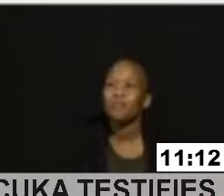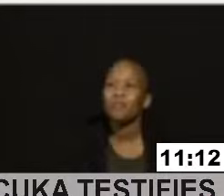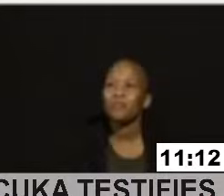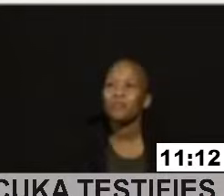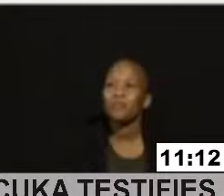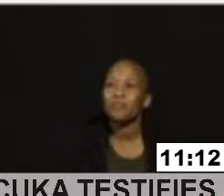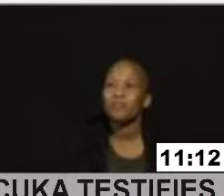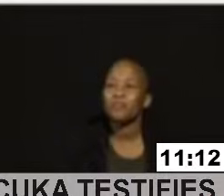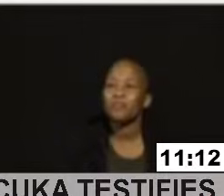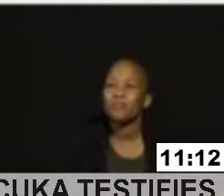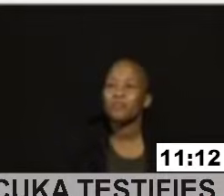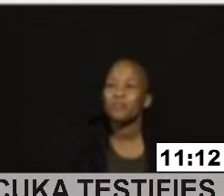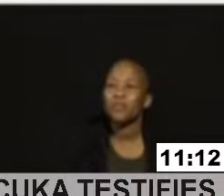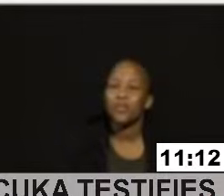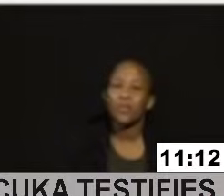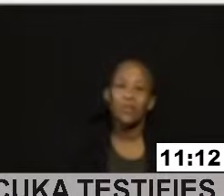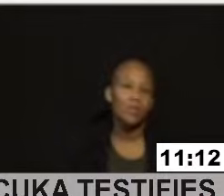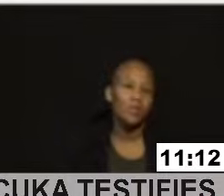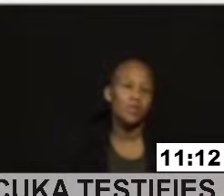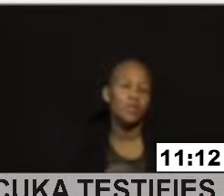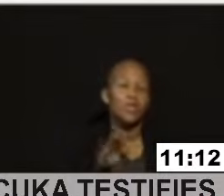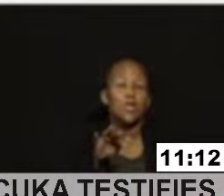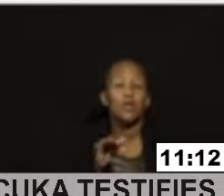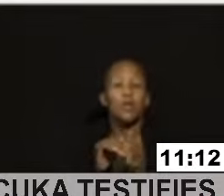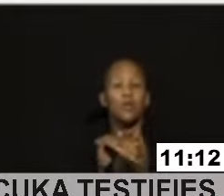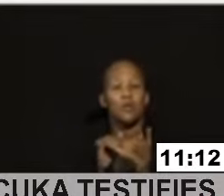GM was killed by the police on the 19th